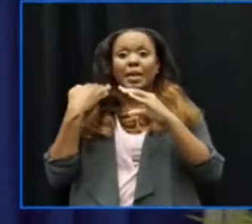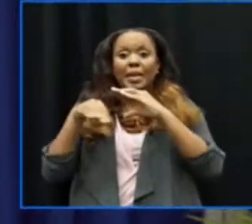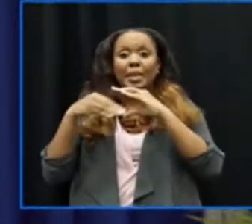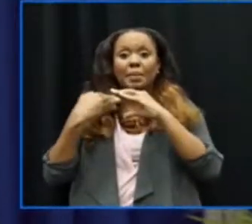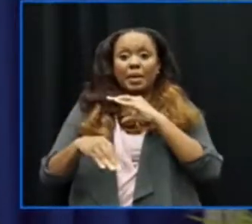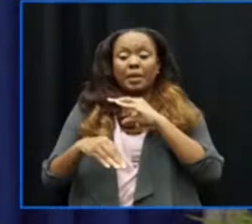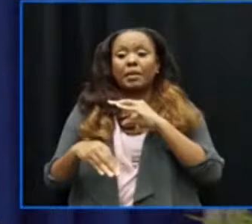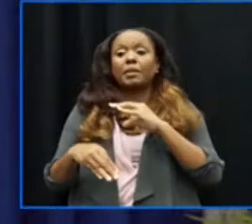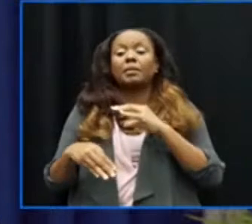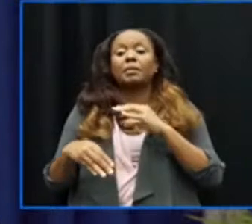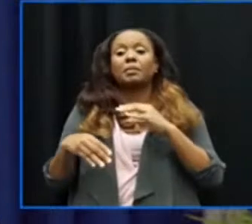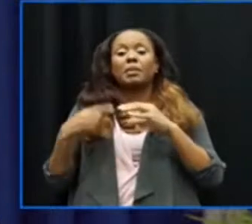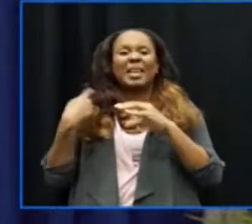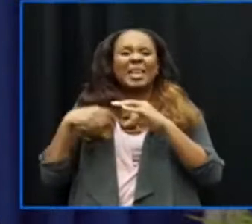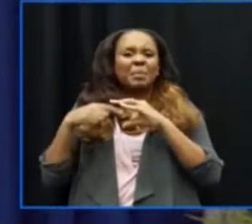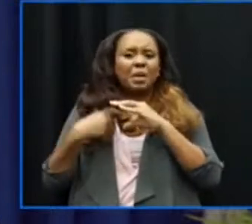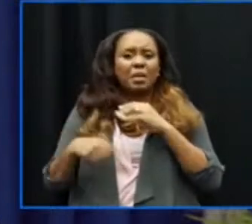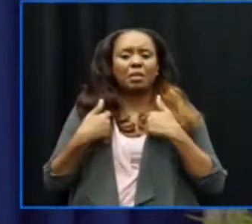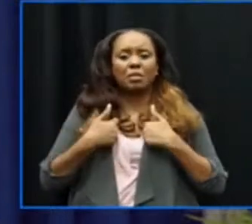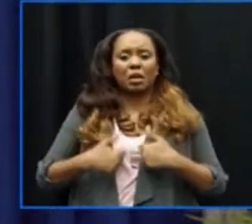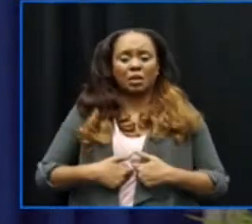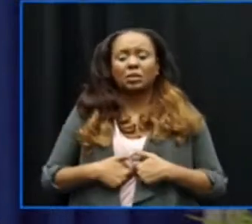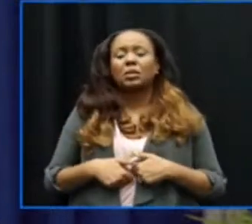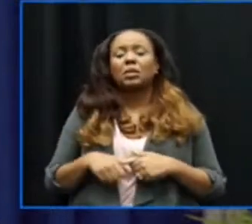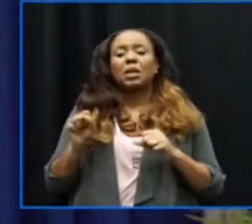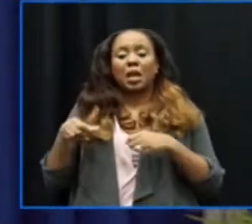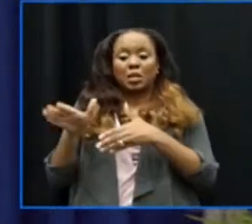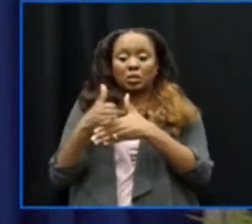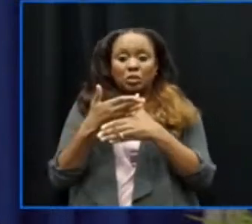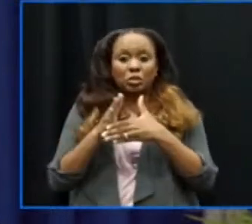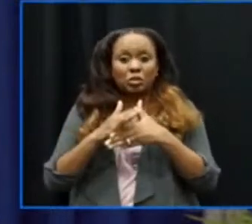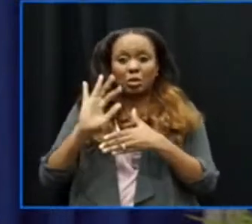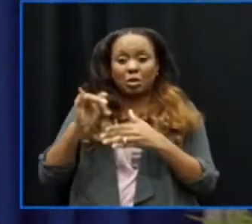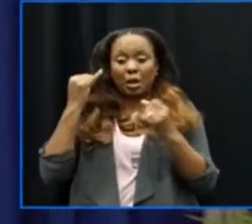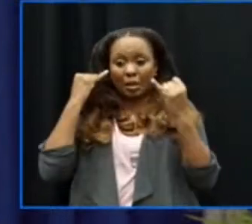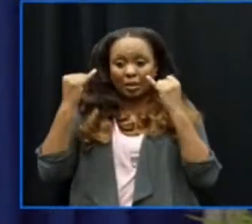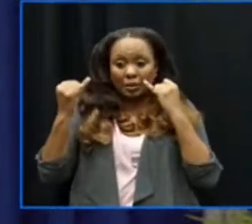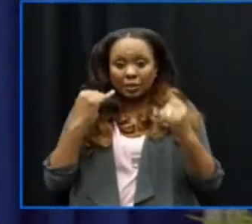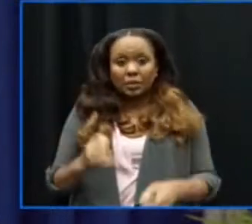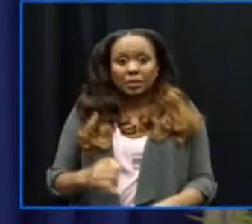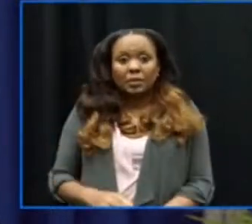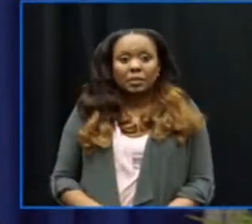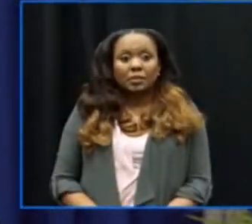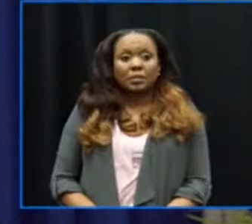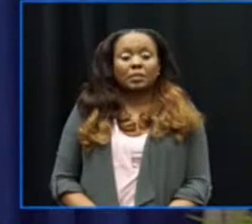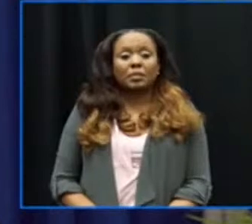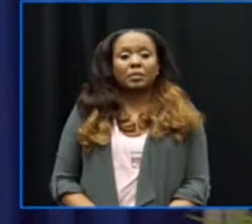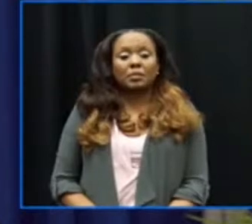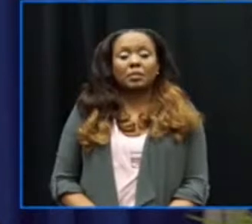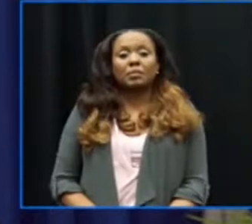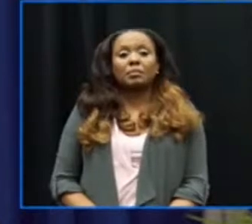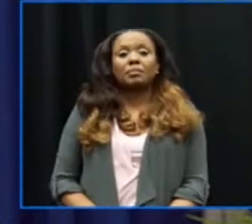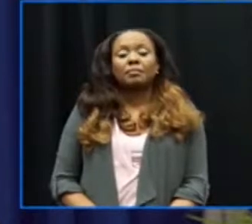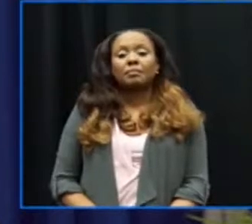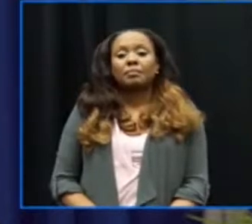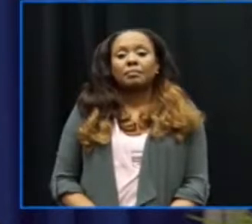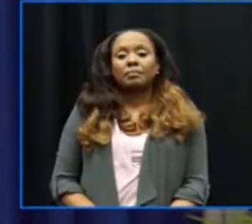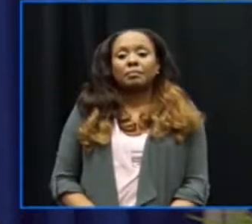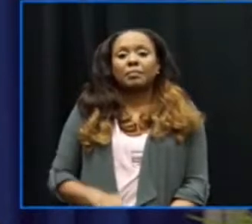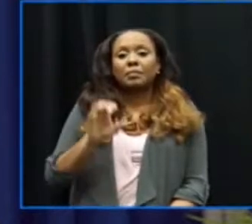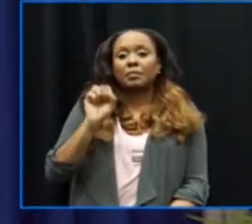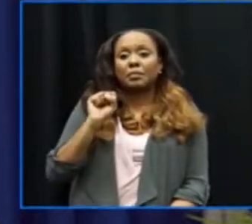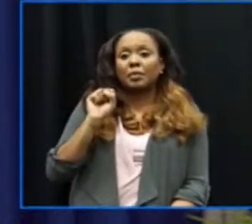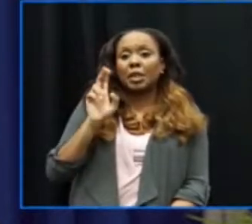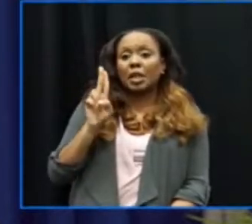you can begin to share your reflections, suggestions on. That email address is